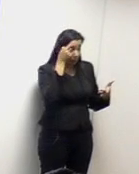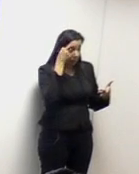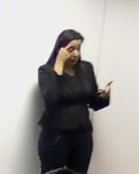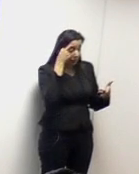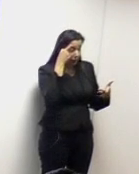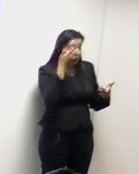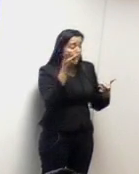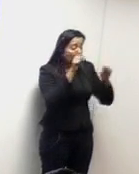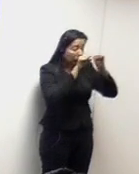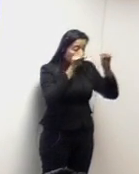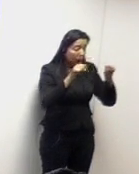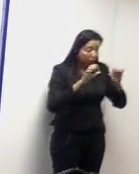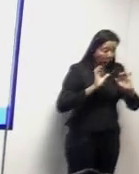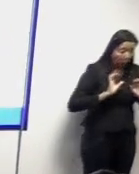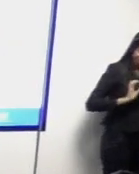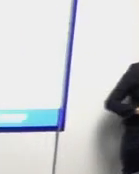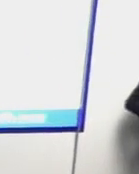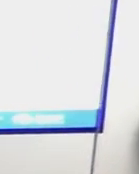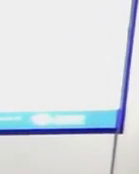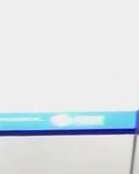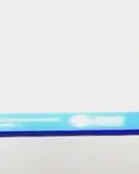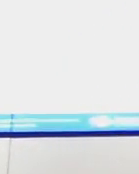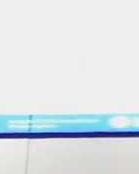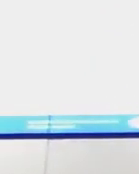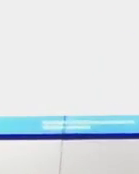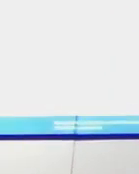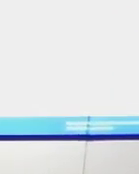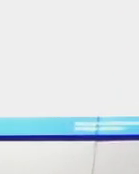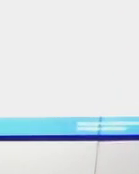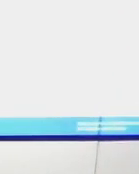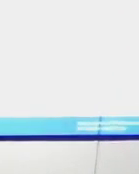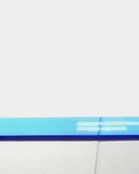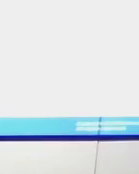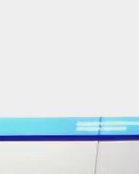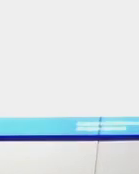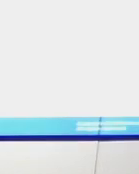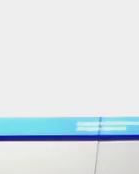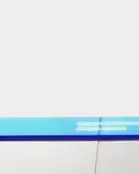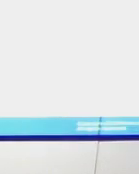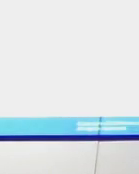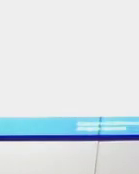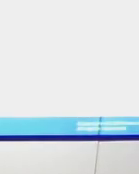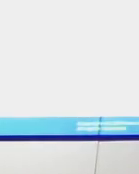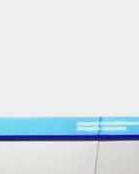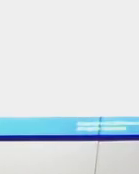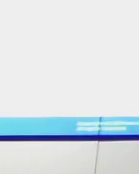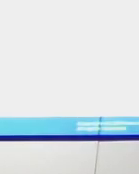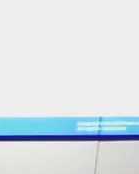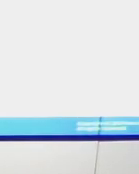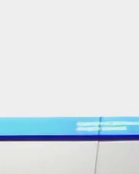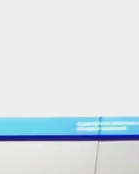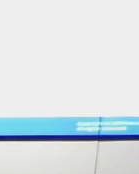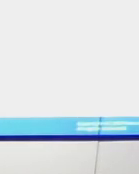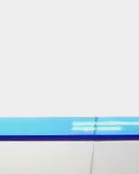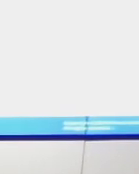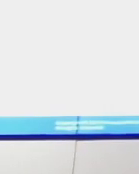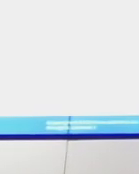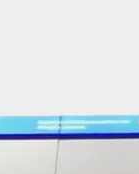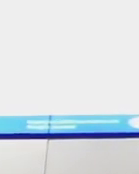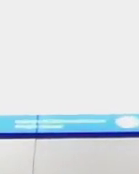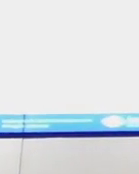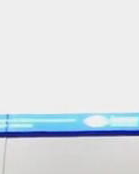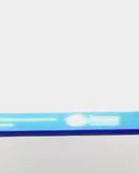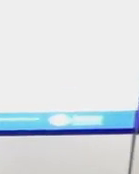about, we're always looking at time here on this axis. So we care about the pattern that happens over time. We are not looking at